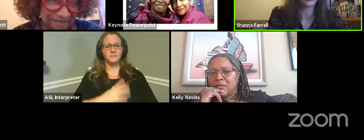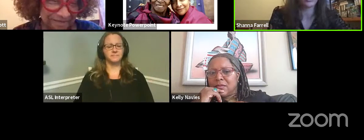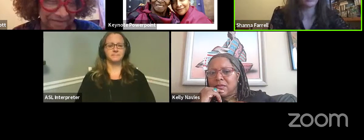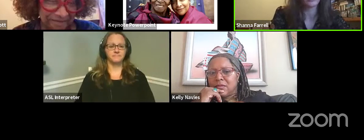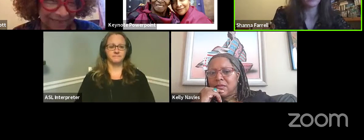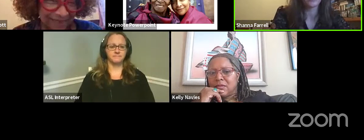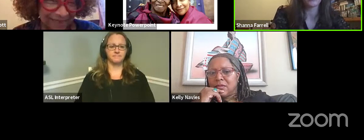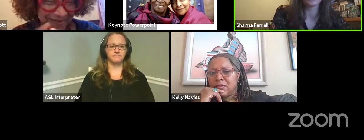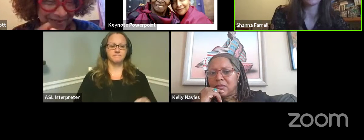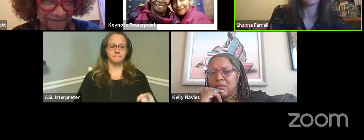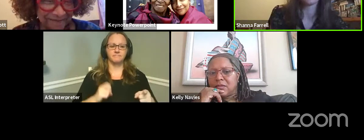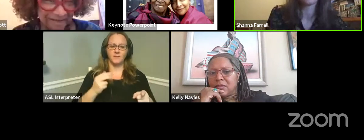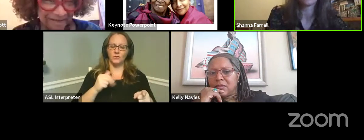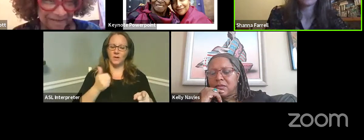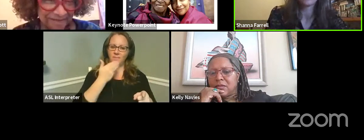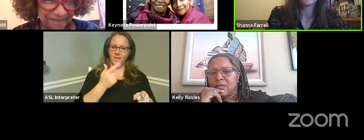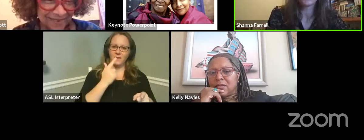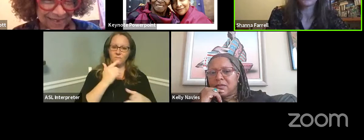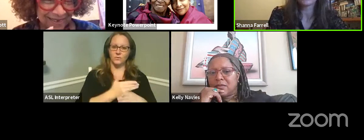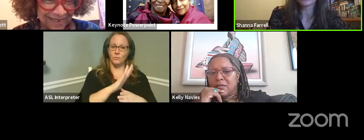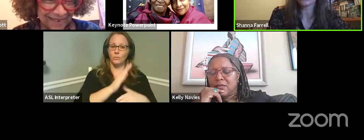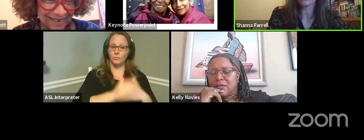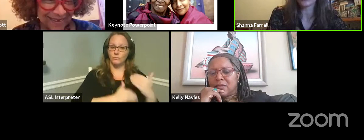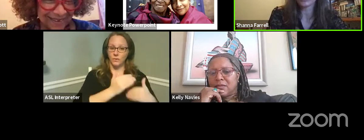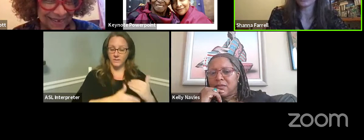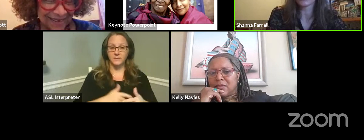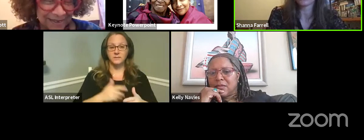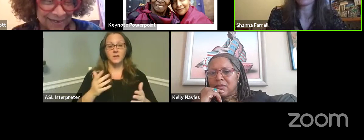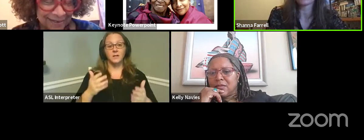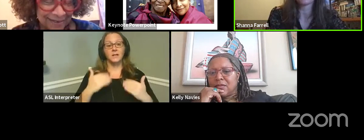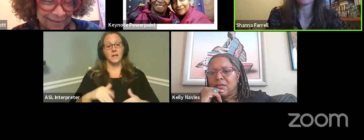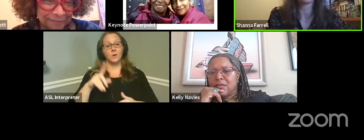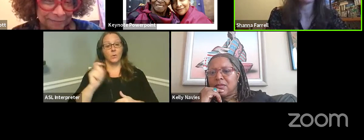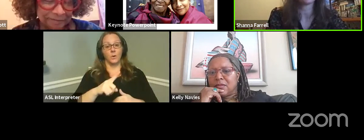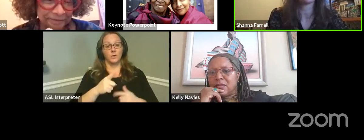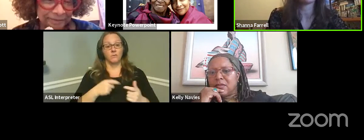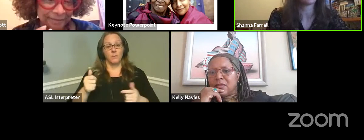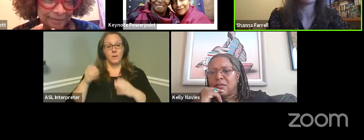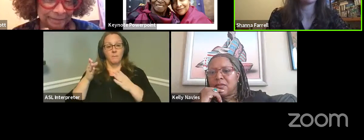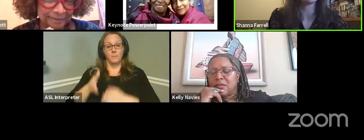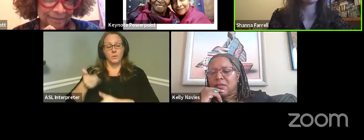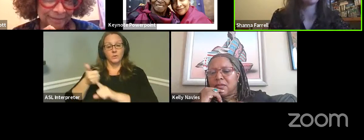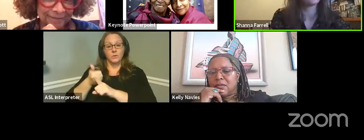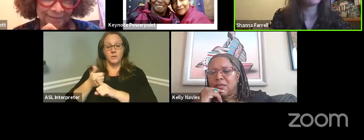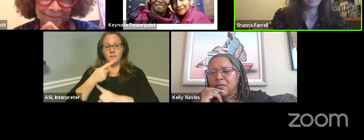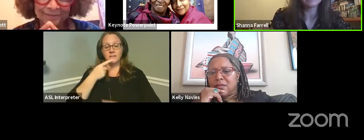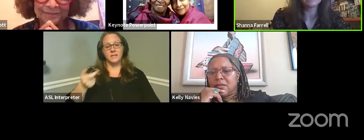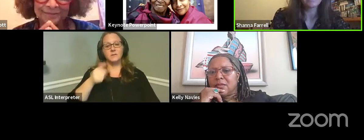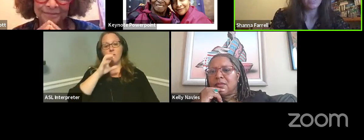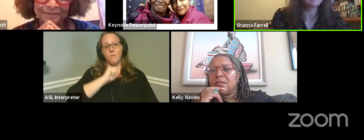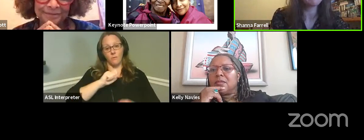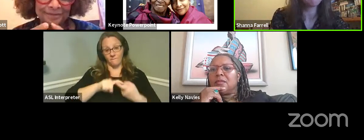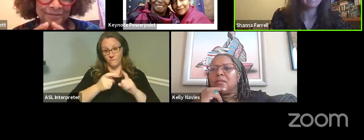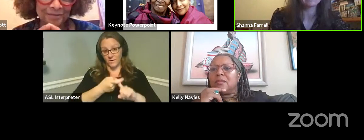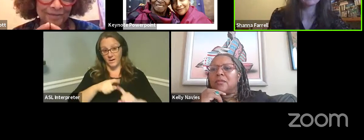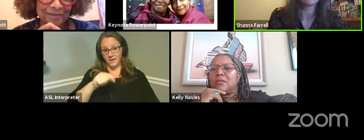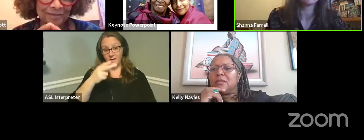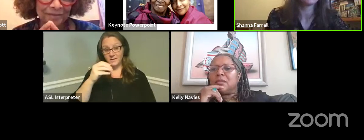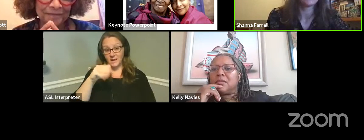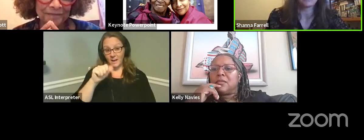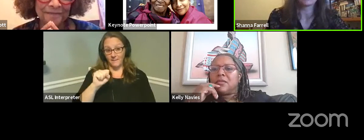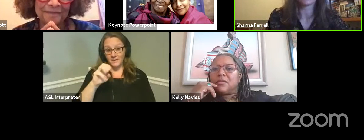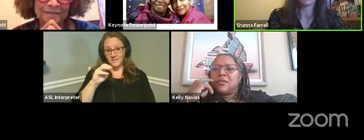Thank you for sharing your process. So this next question is from somebody who says he's an old friend, Thomas